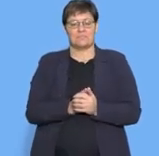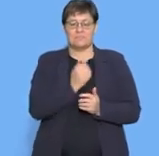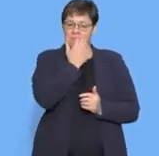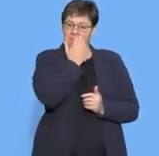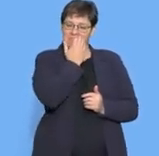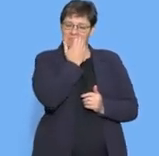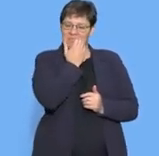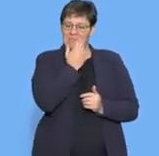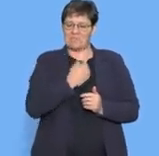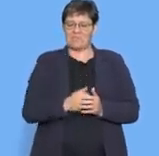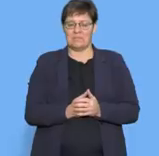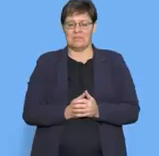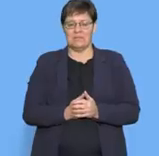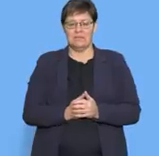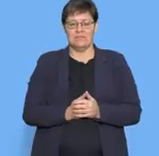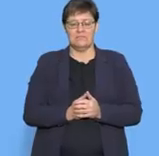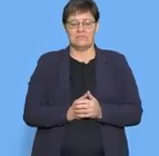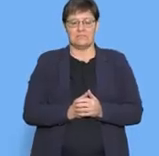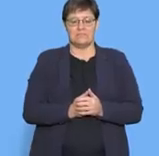begin.